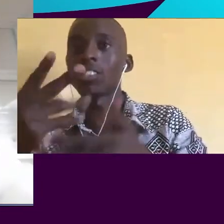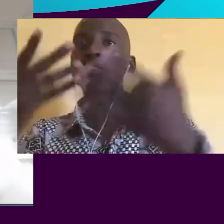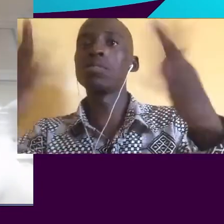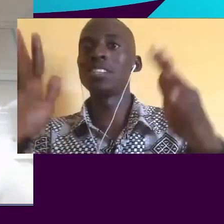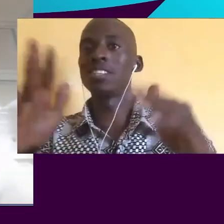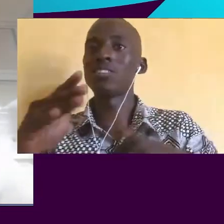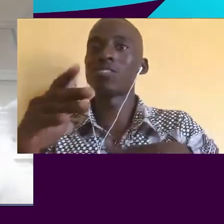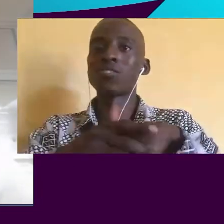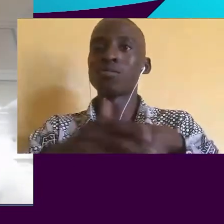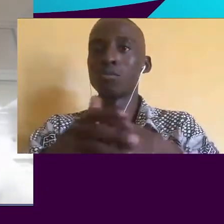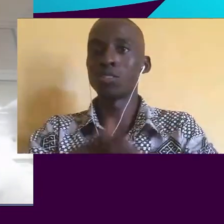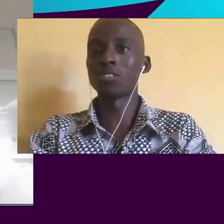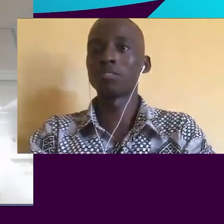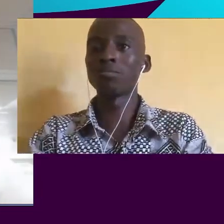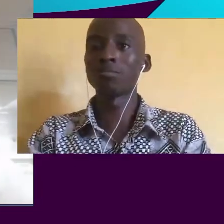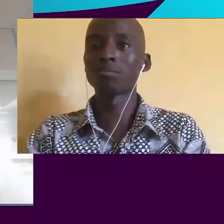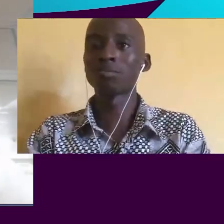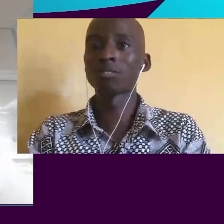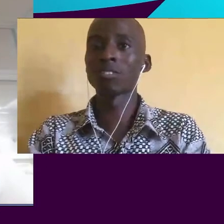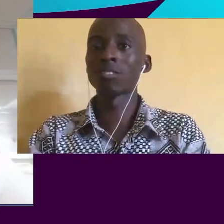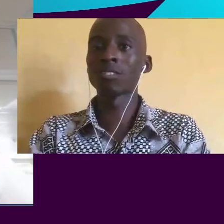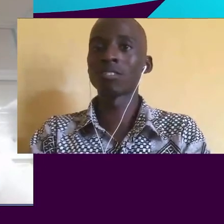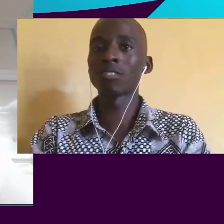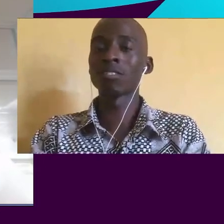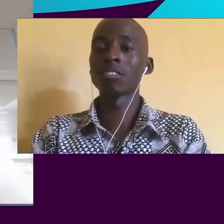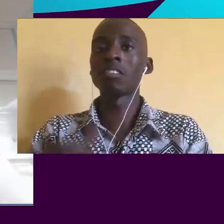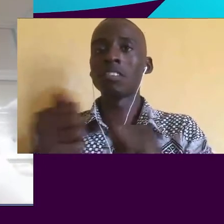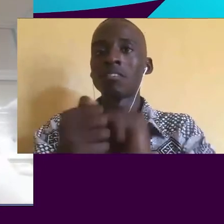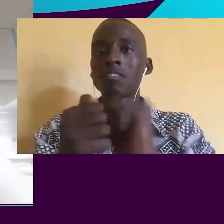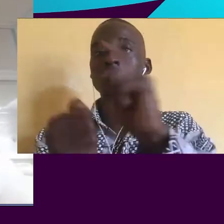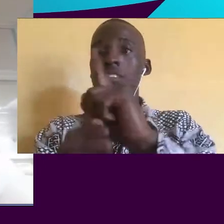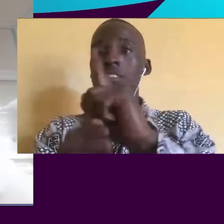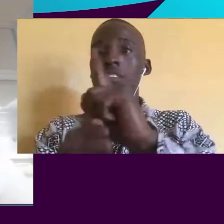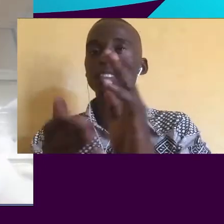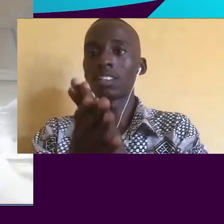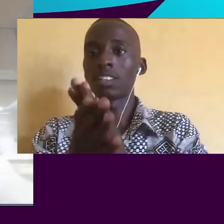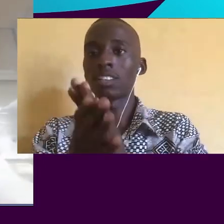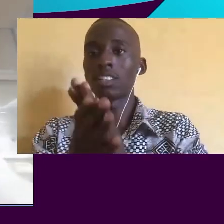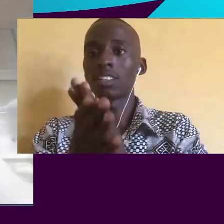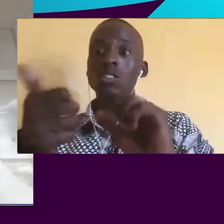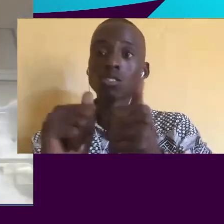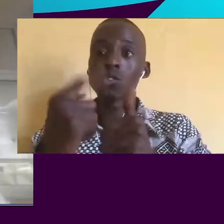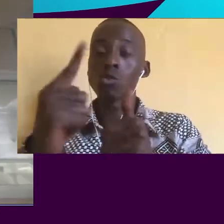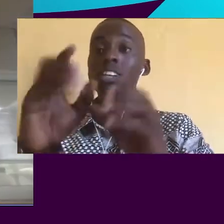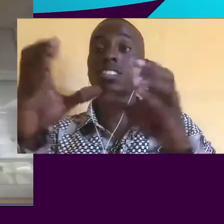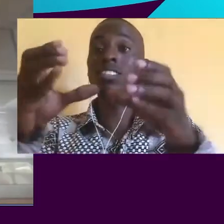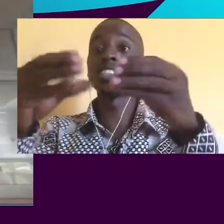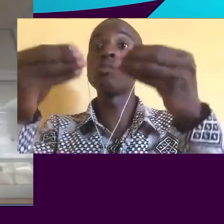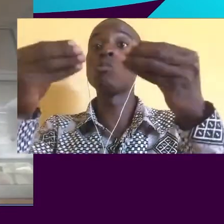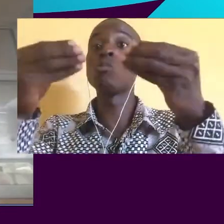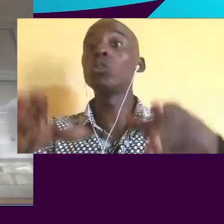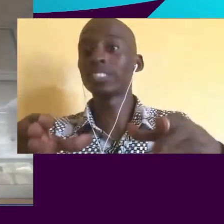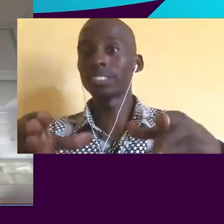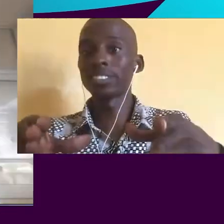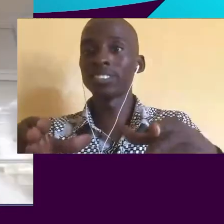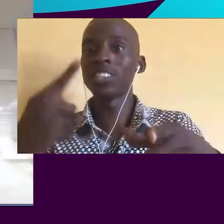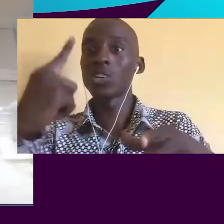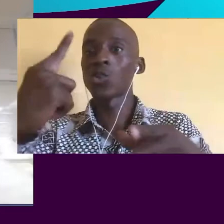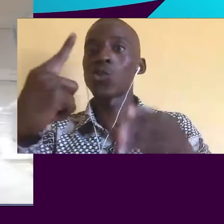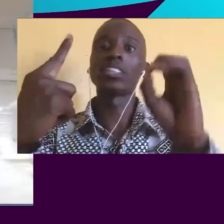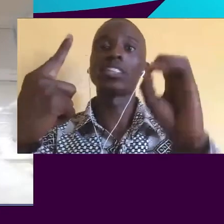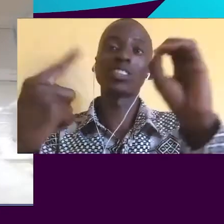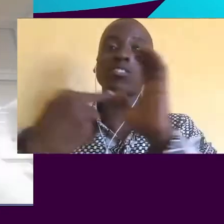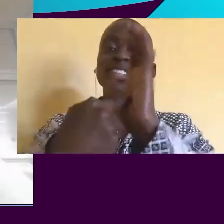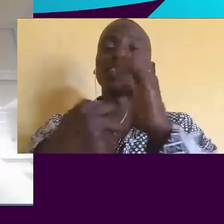game. Factor in 15 minutes. And if that game involves one team losing 1-0 like Rwanda did